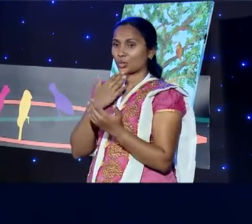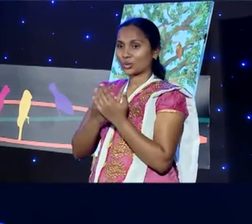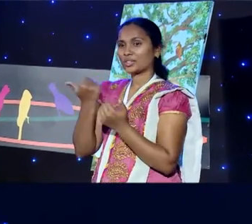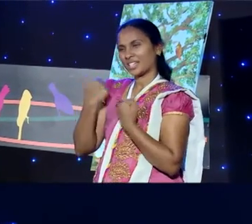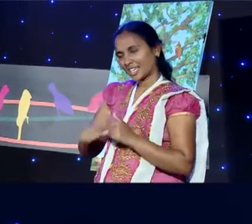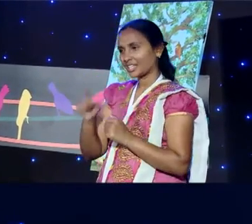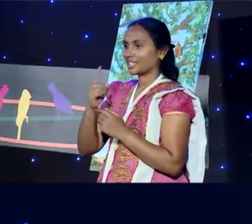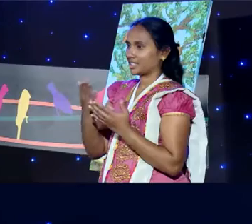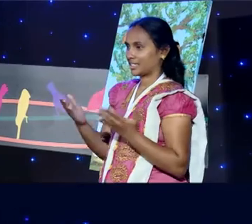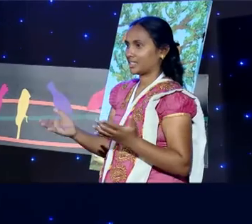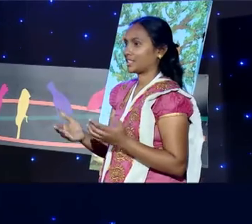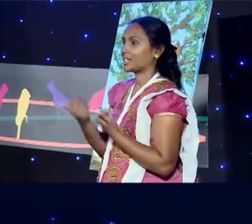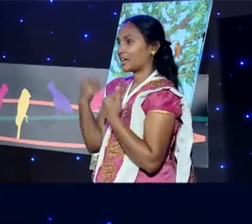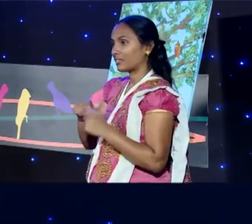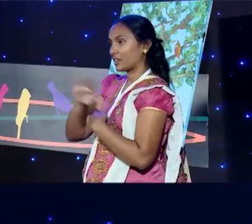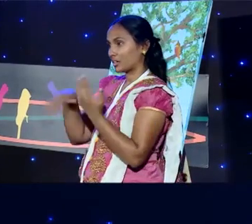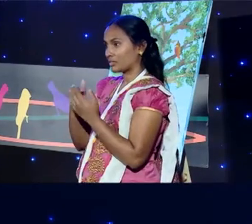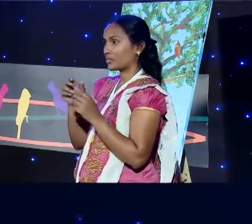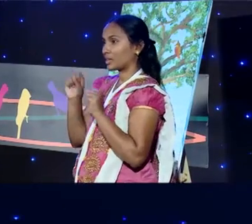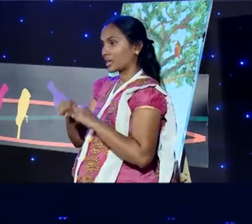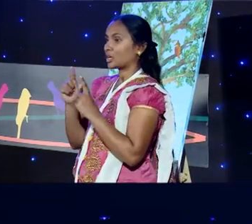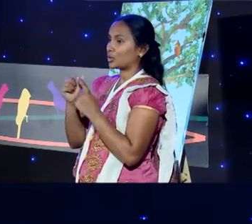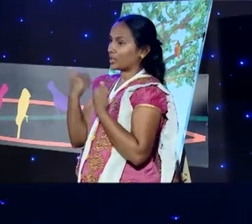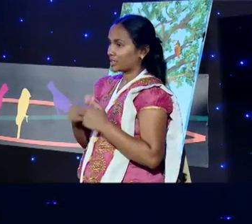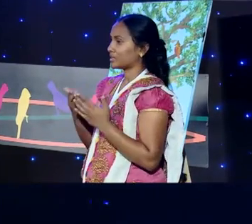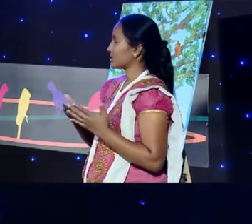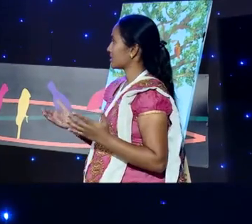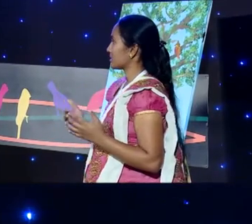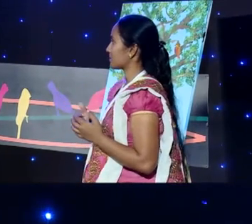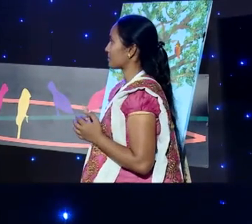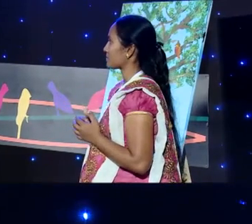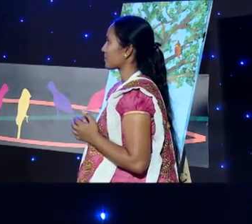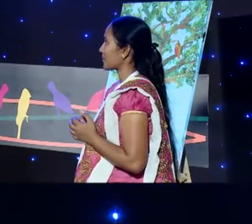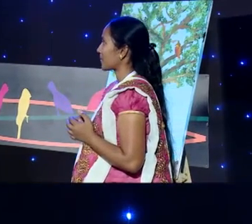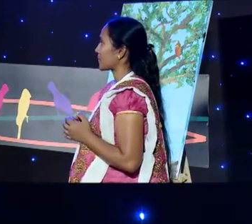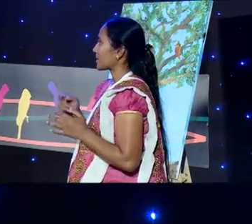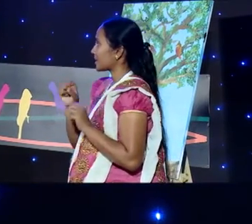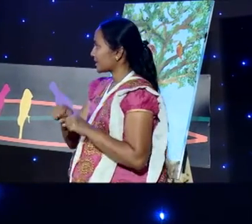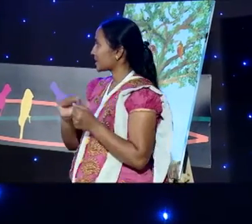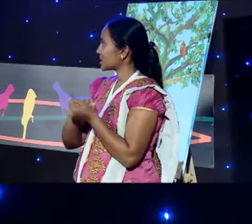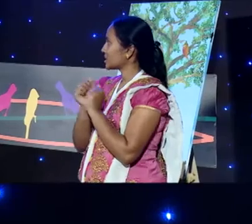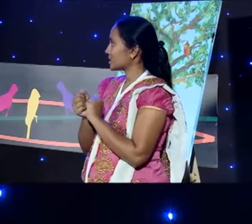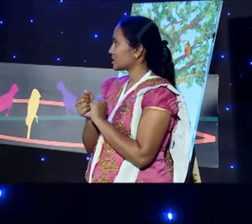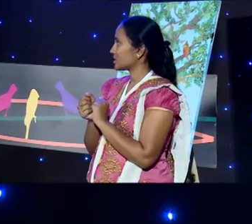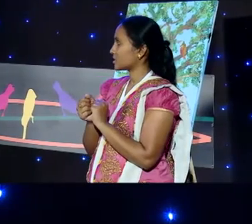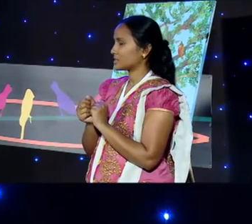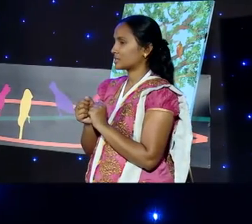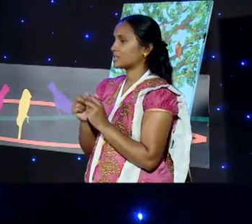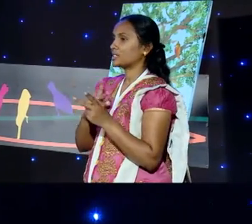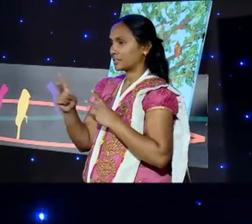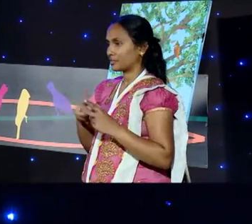are. And that changes the game. If we start to look at the world through that lens, it changes the game